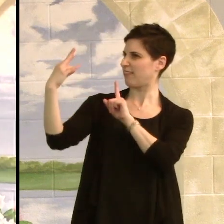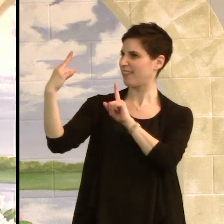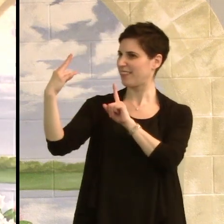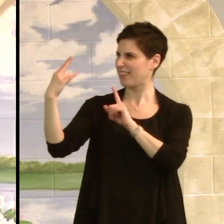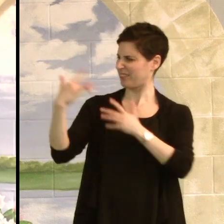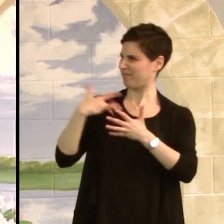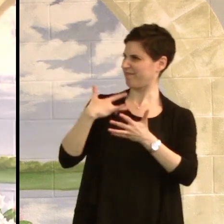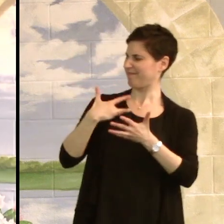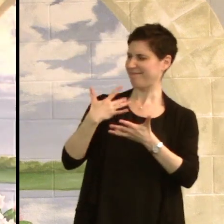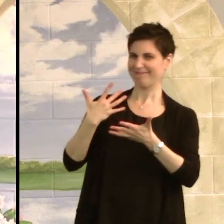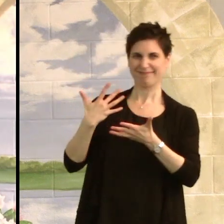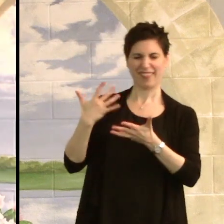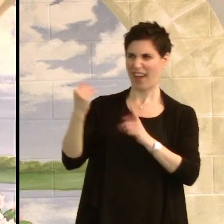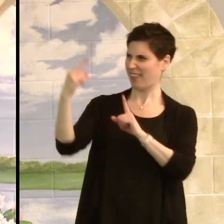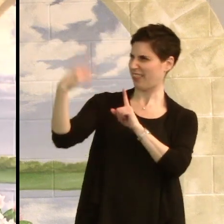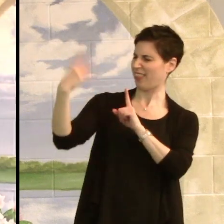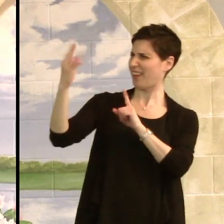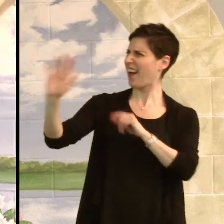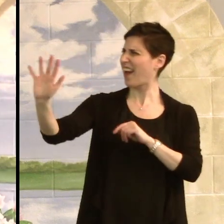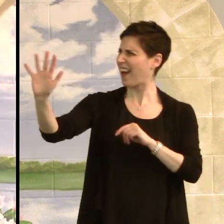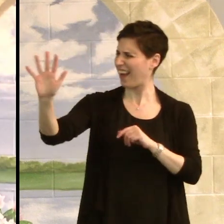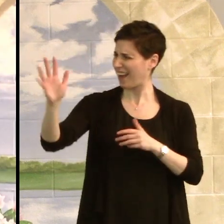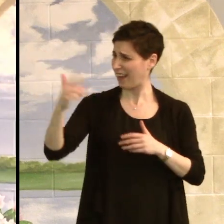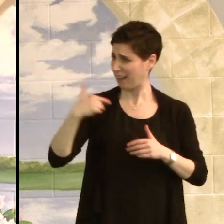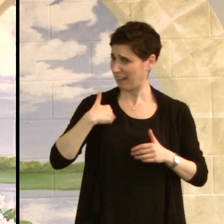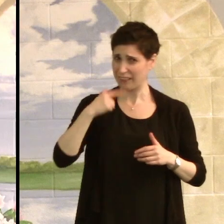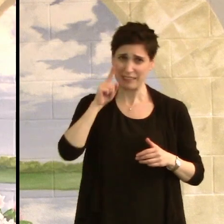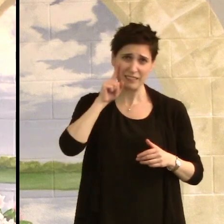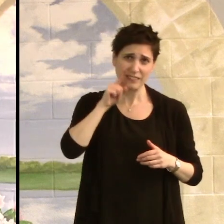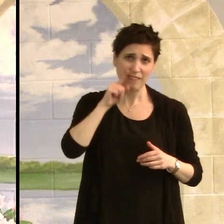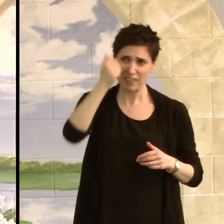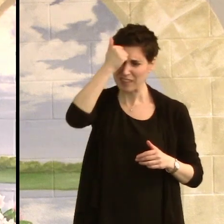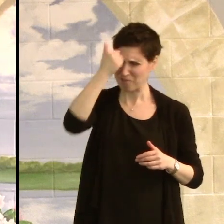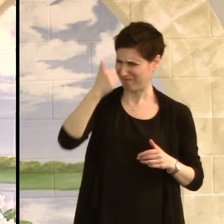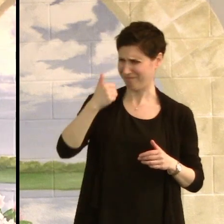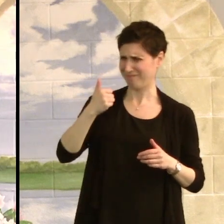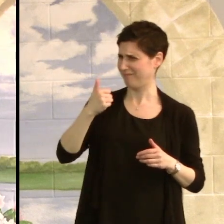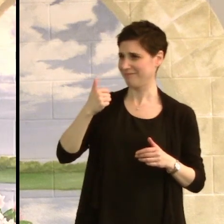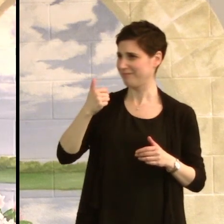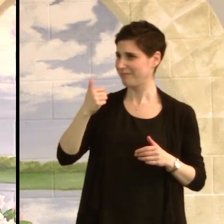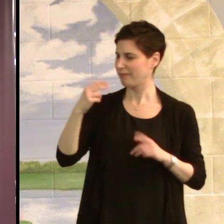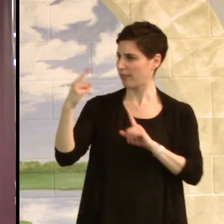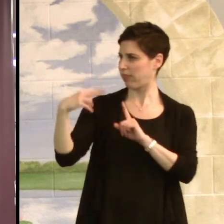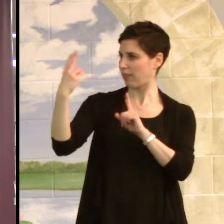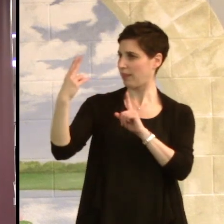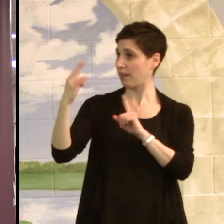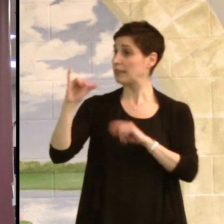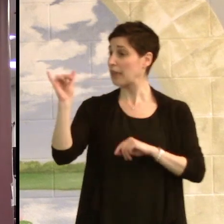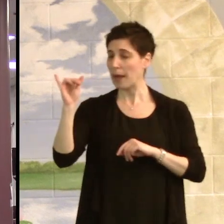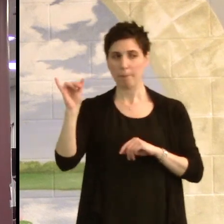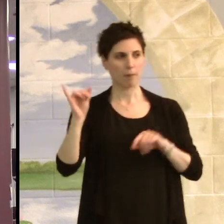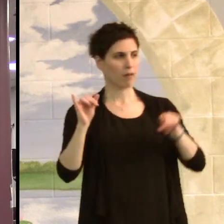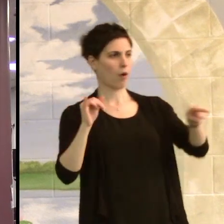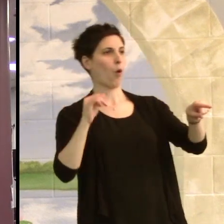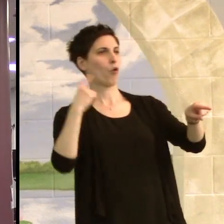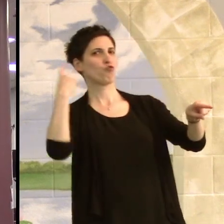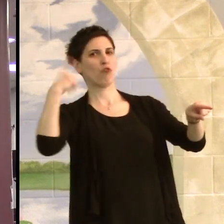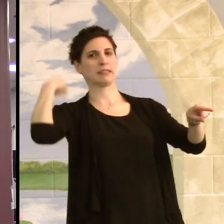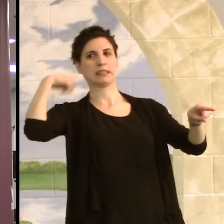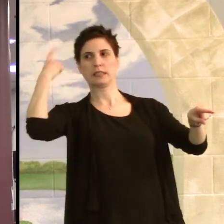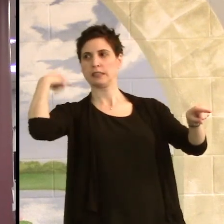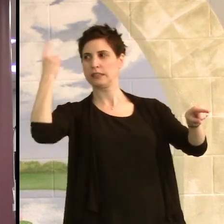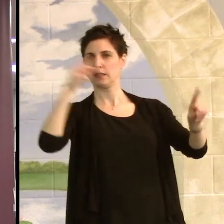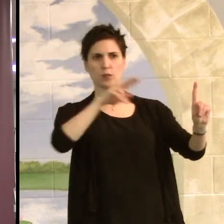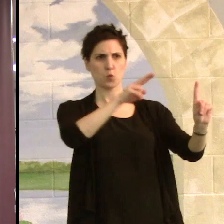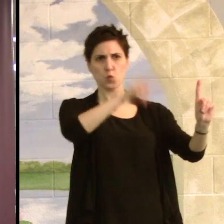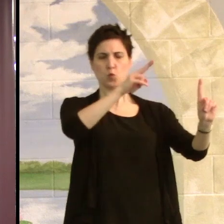serious stigma and a misunderstanding about deaf people, just like the words crazy